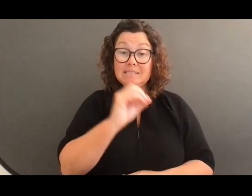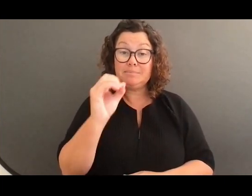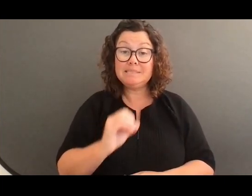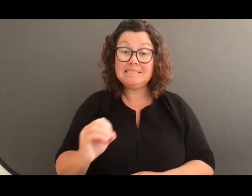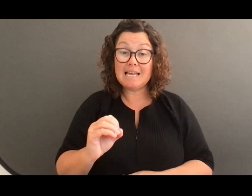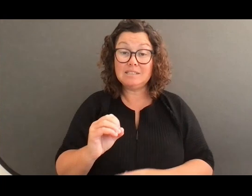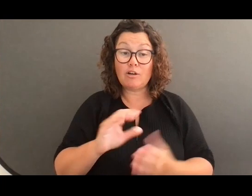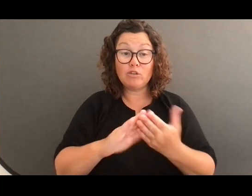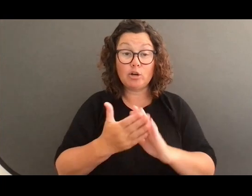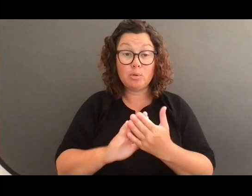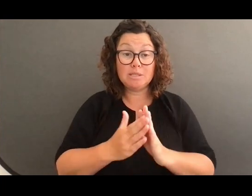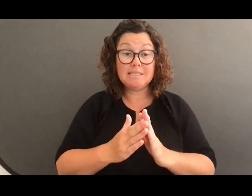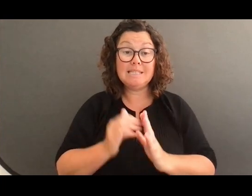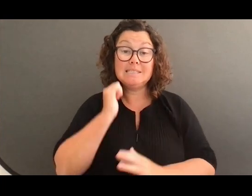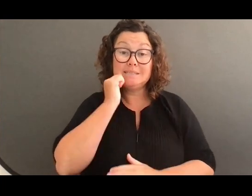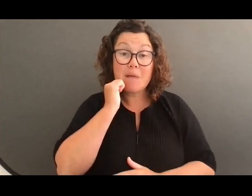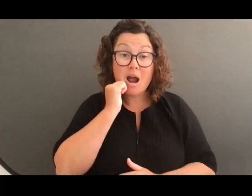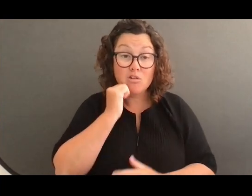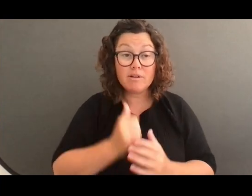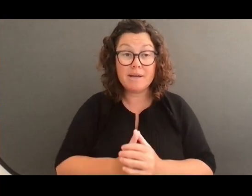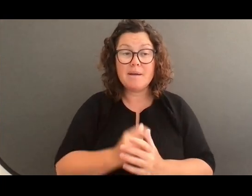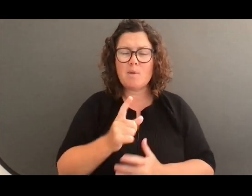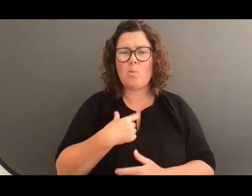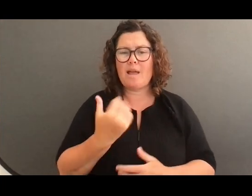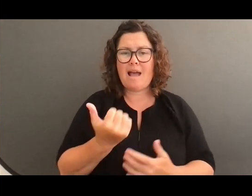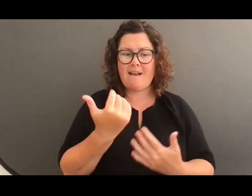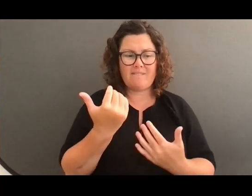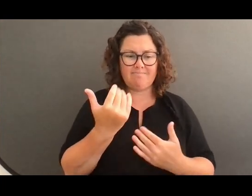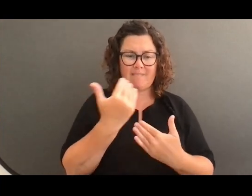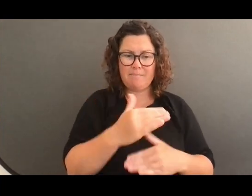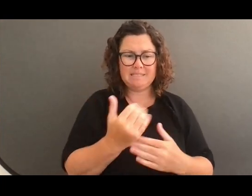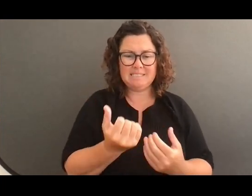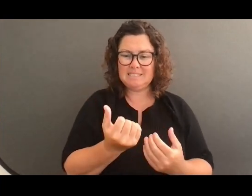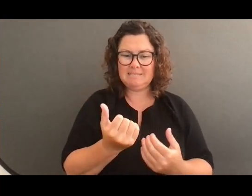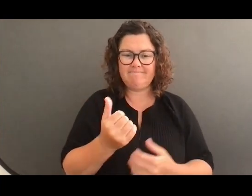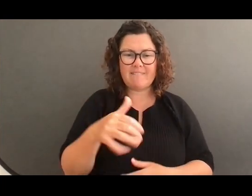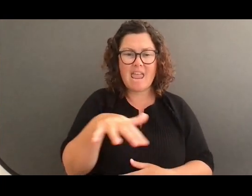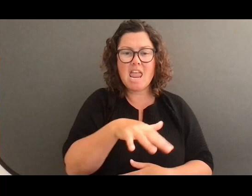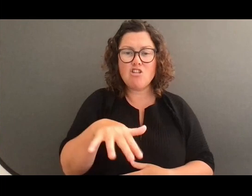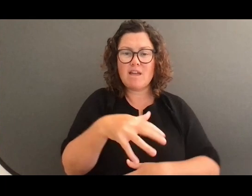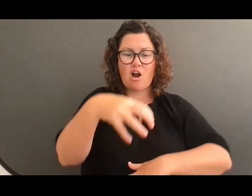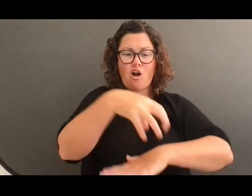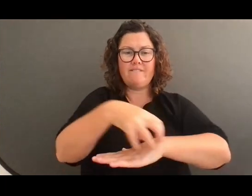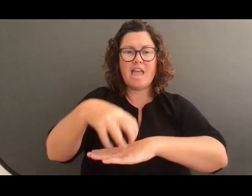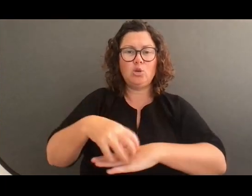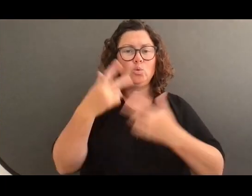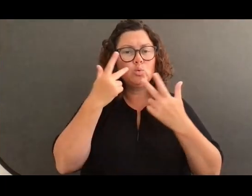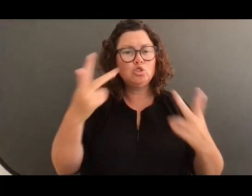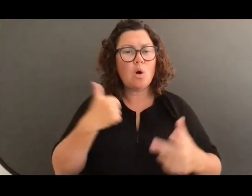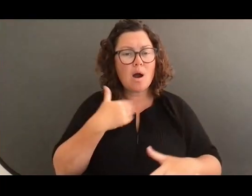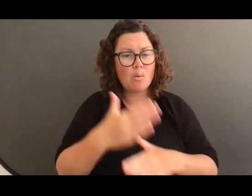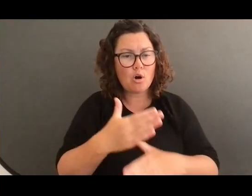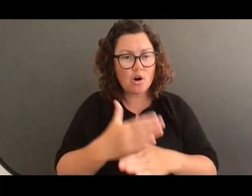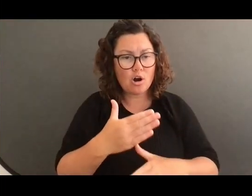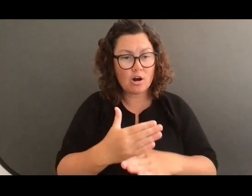very limited spaces to publicly share and exhibit work. For the survey, we interviewed 20